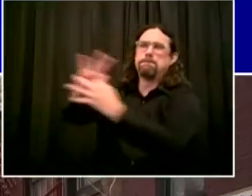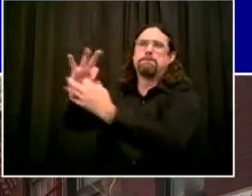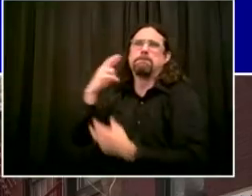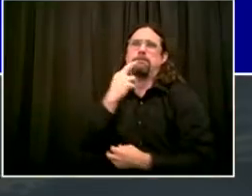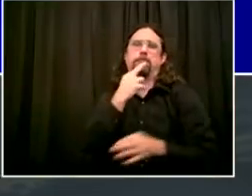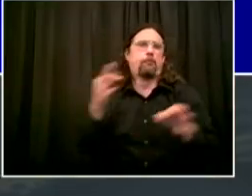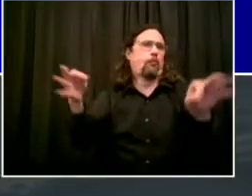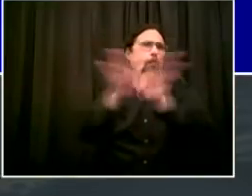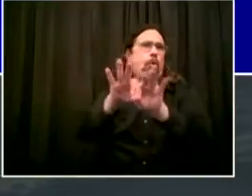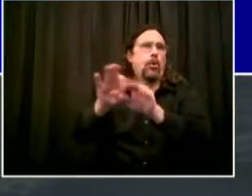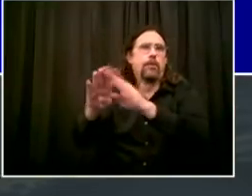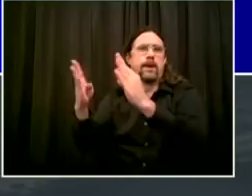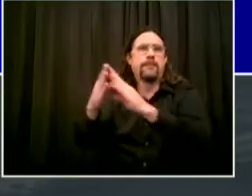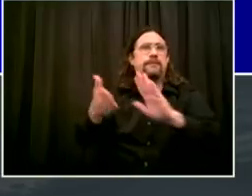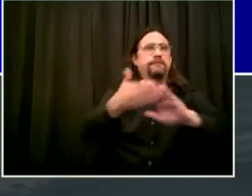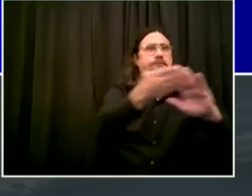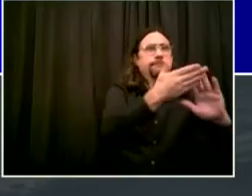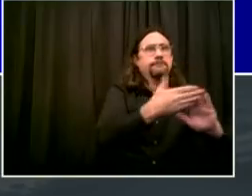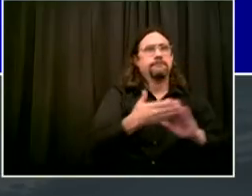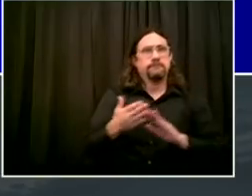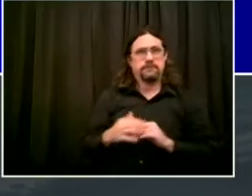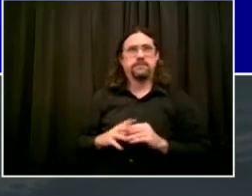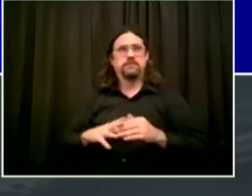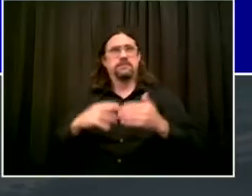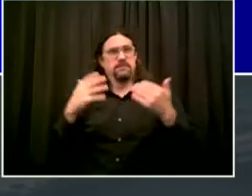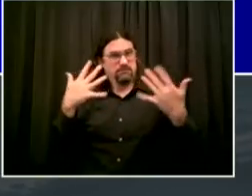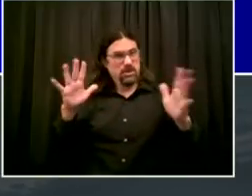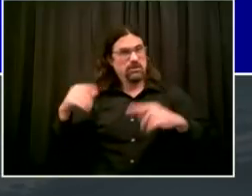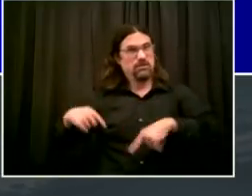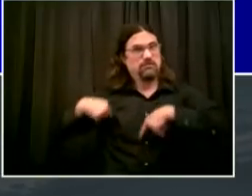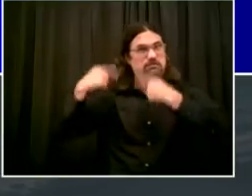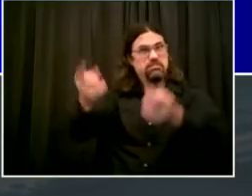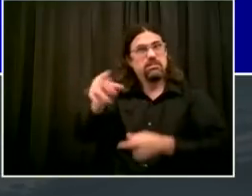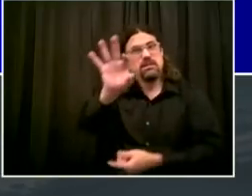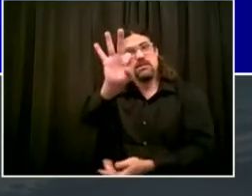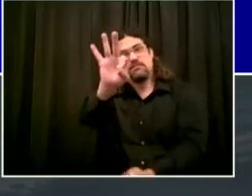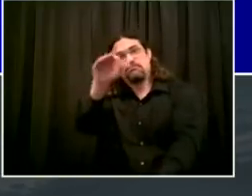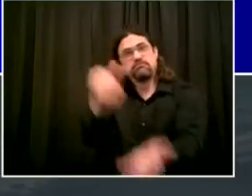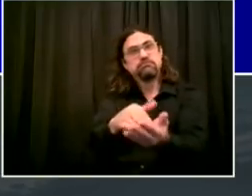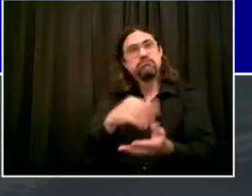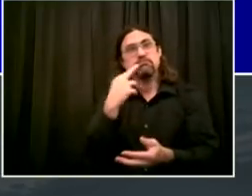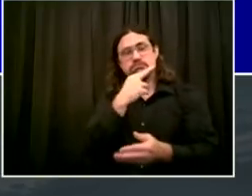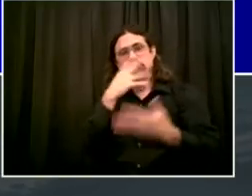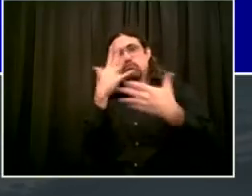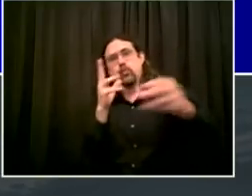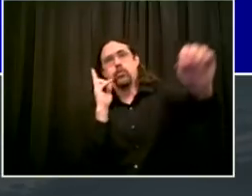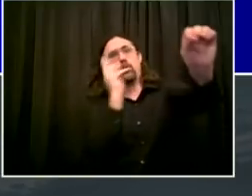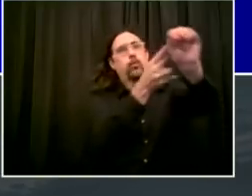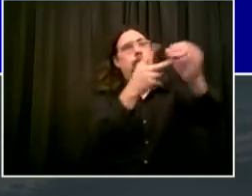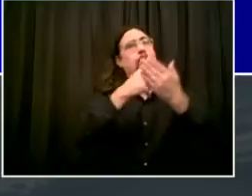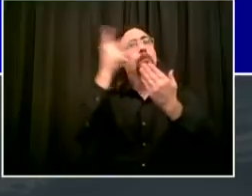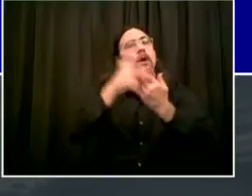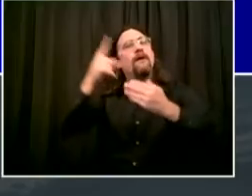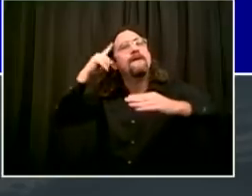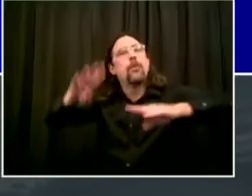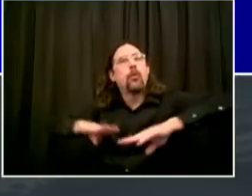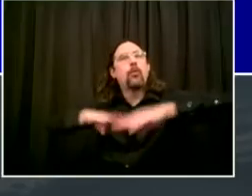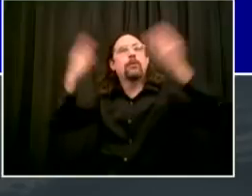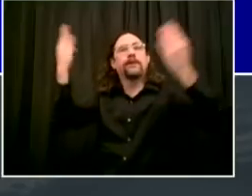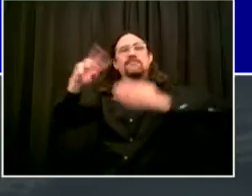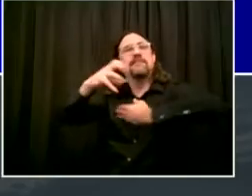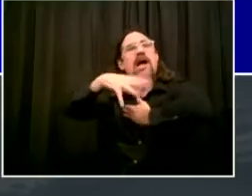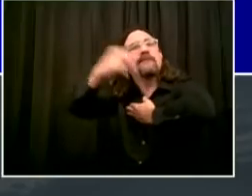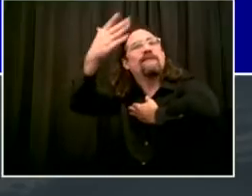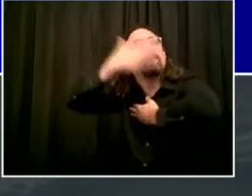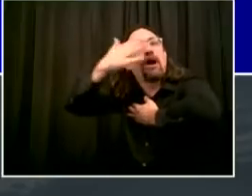restaurants in the Open Restaurants program, and that continues to grow. Now, we've looked at these restaurants